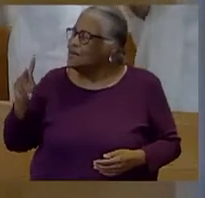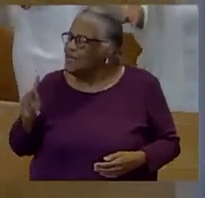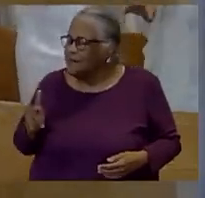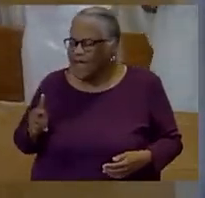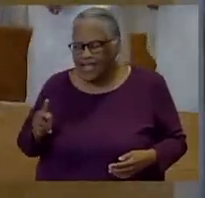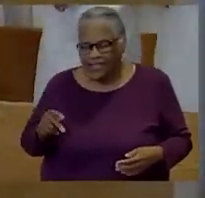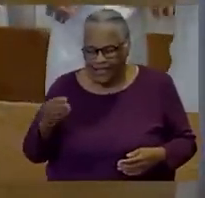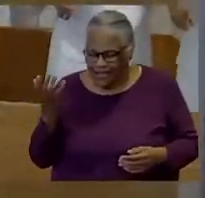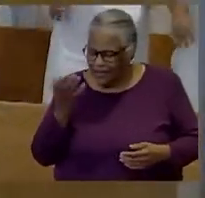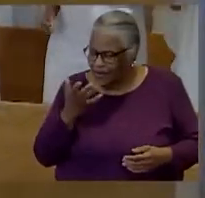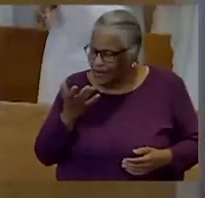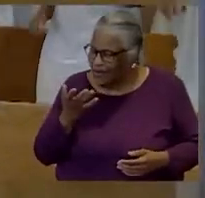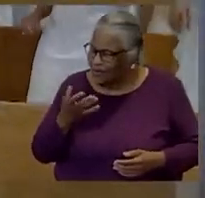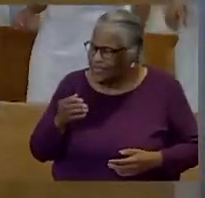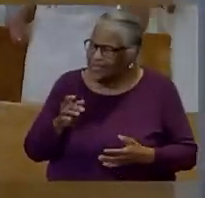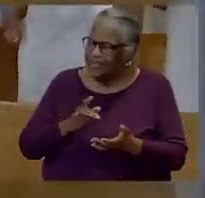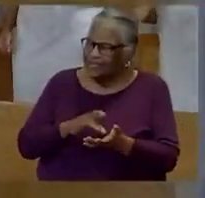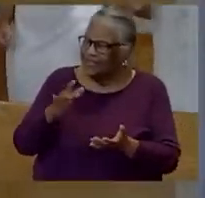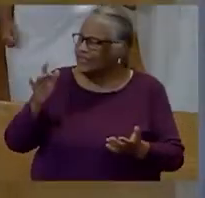one day coming back.